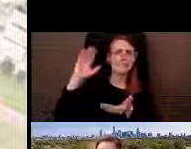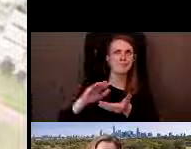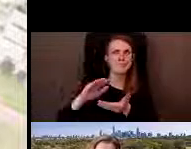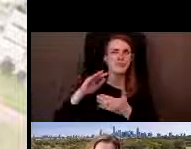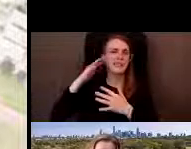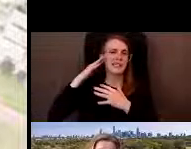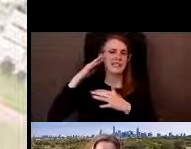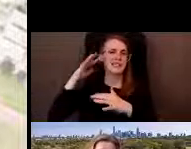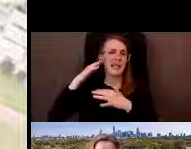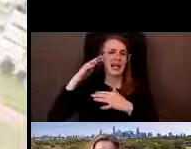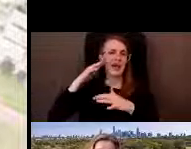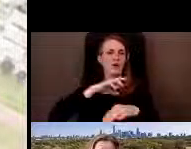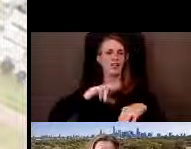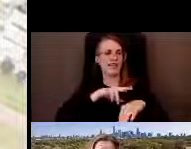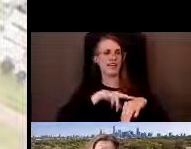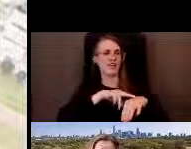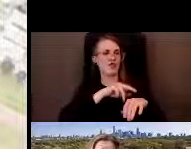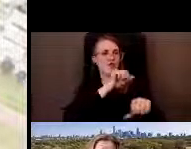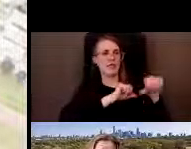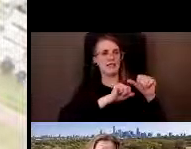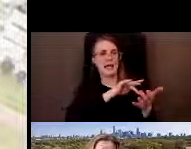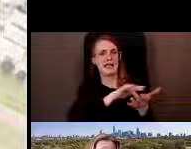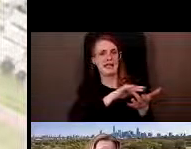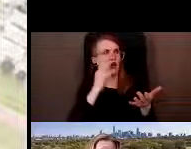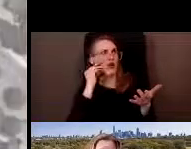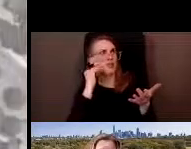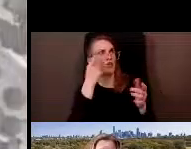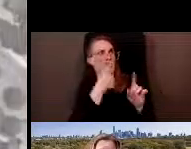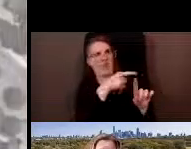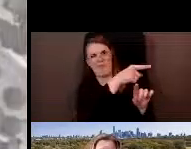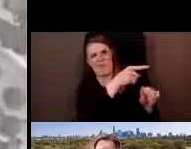Nature and Science Center currently experiences.